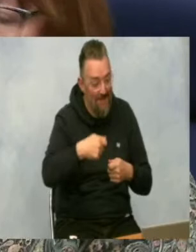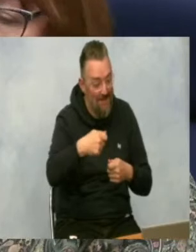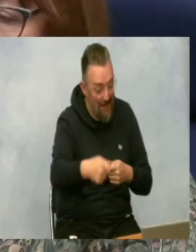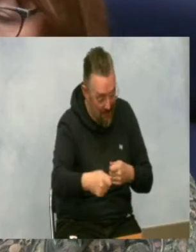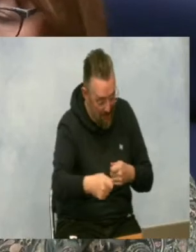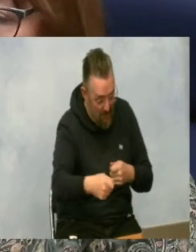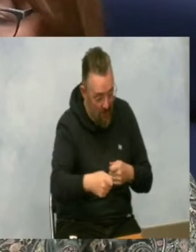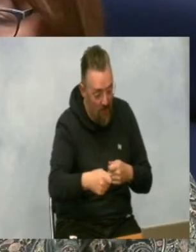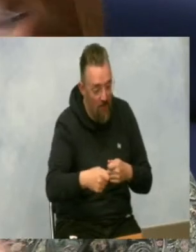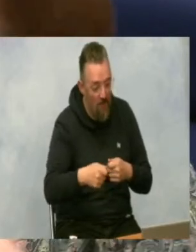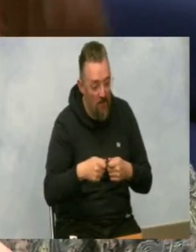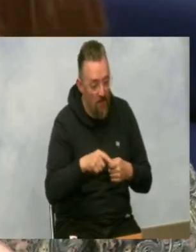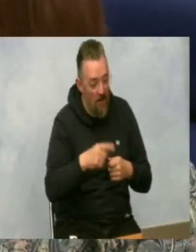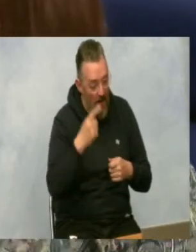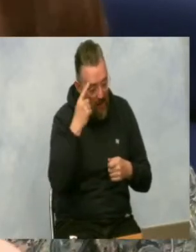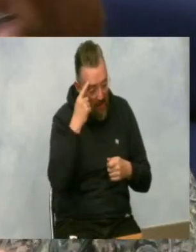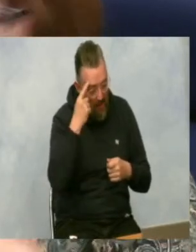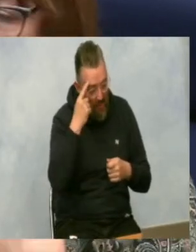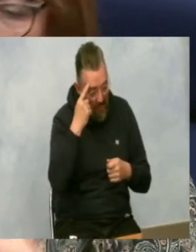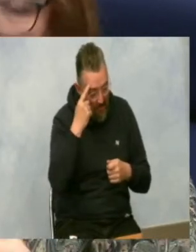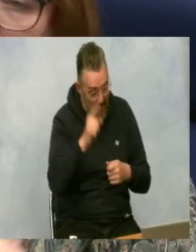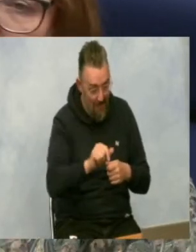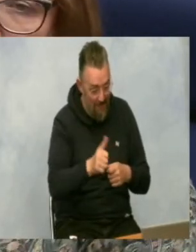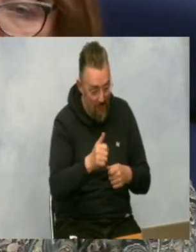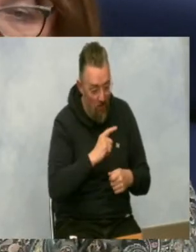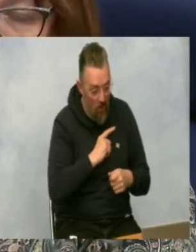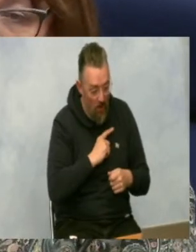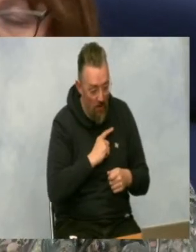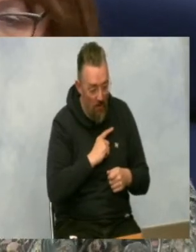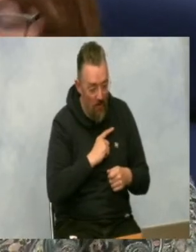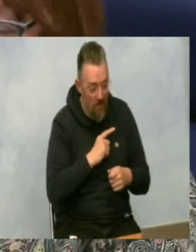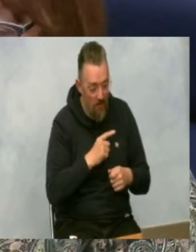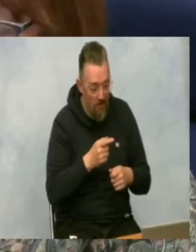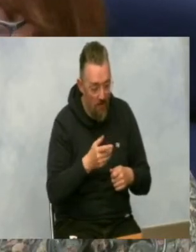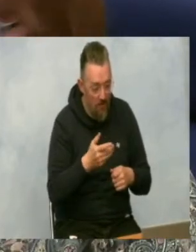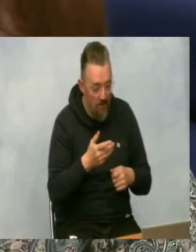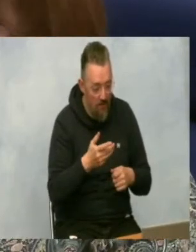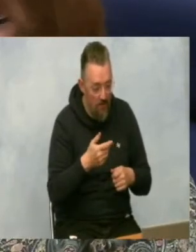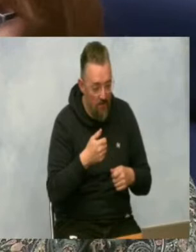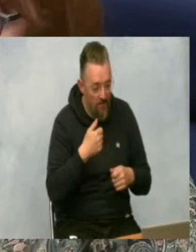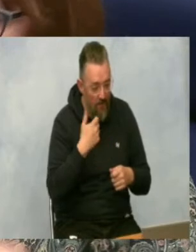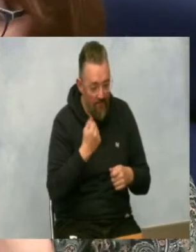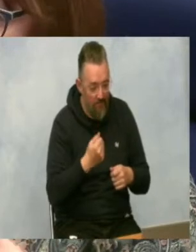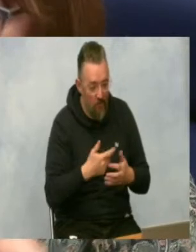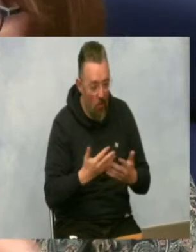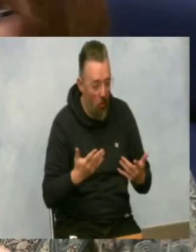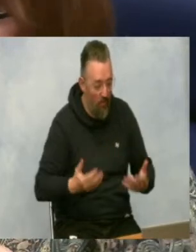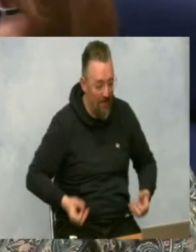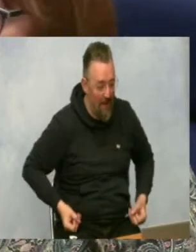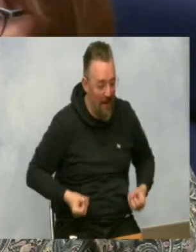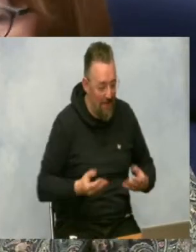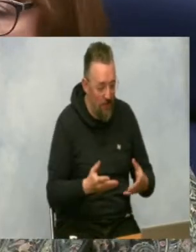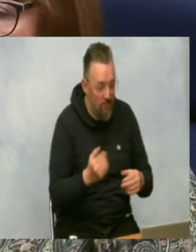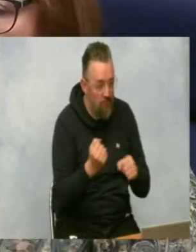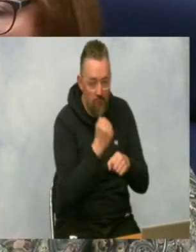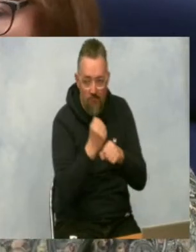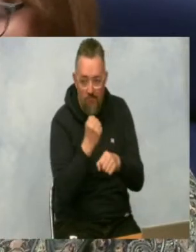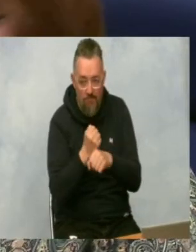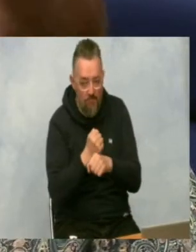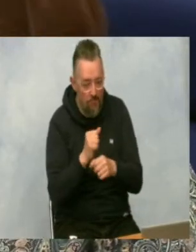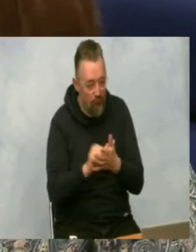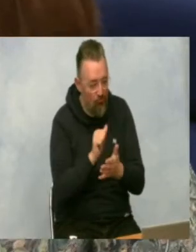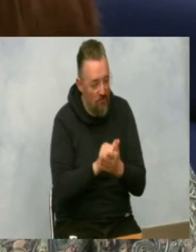again, I think is great, given that there's going to be quite a lot of expenditure getting it fit for purpose.